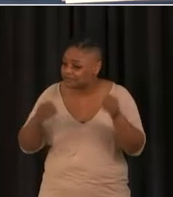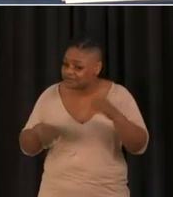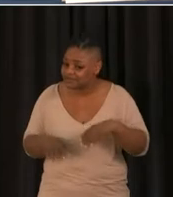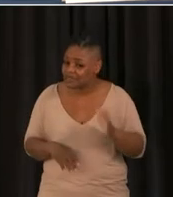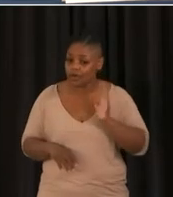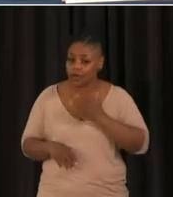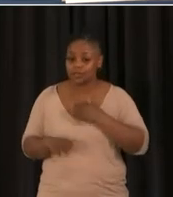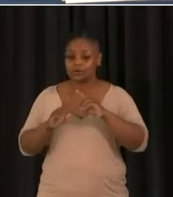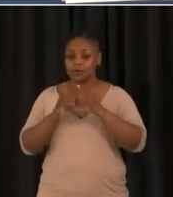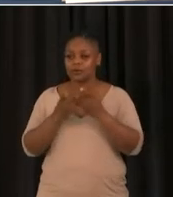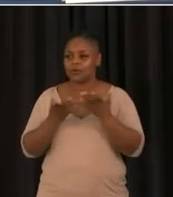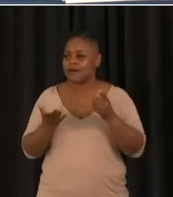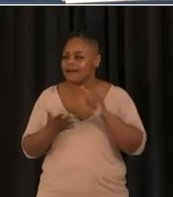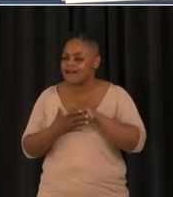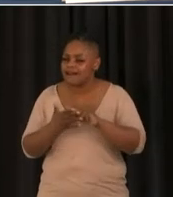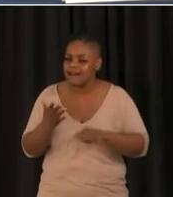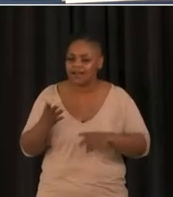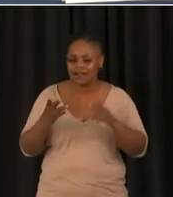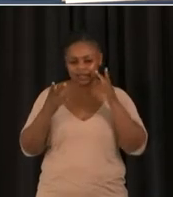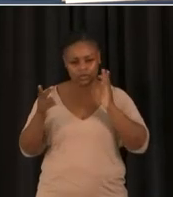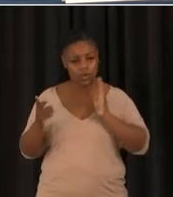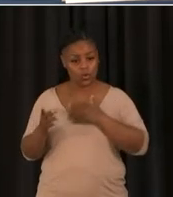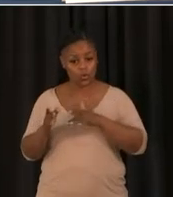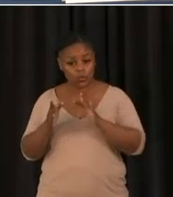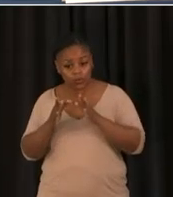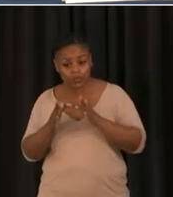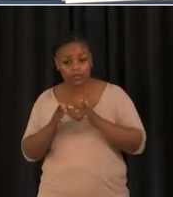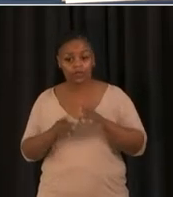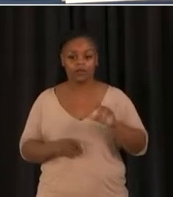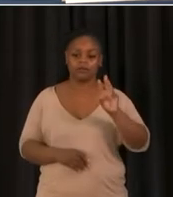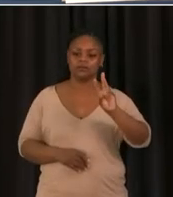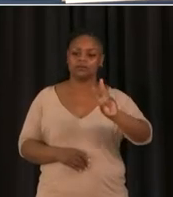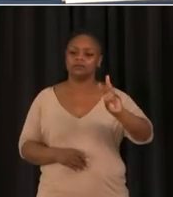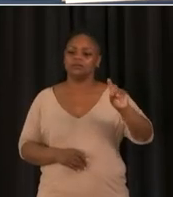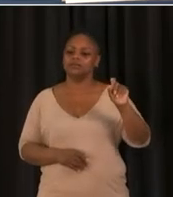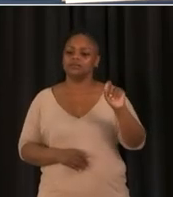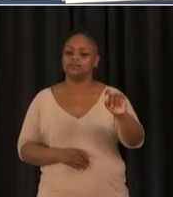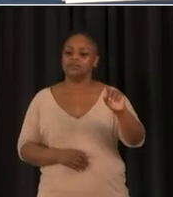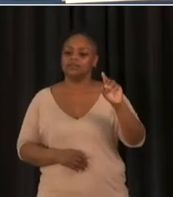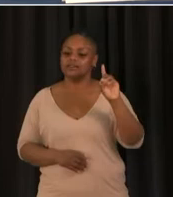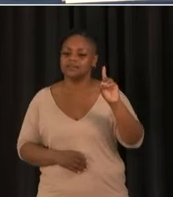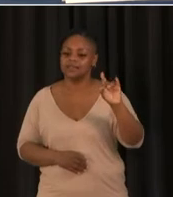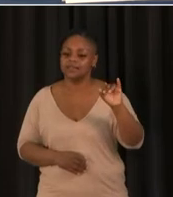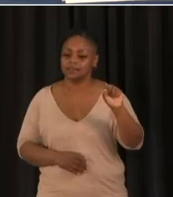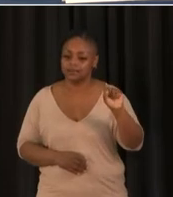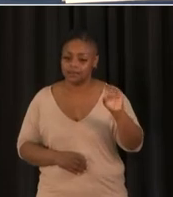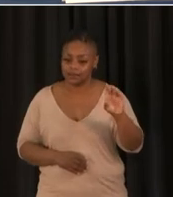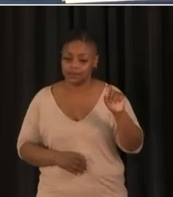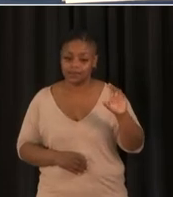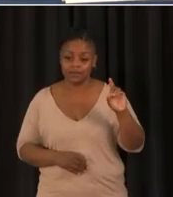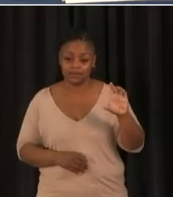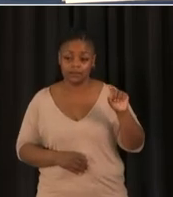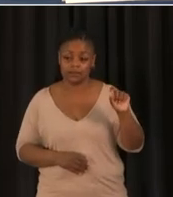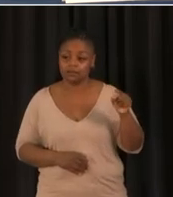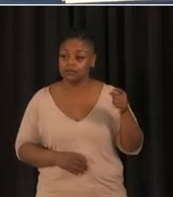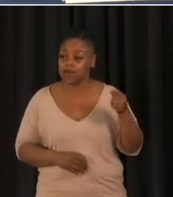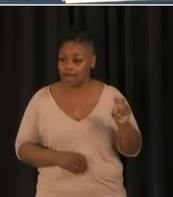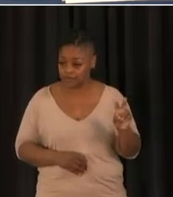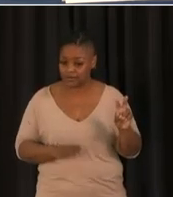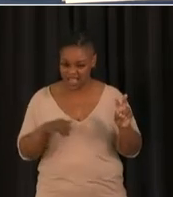recruitment practices, racial disparities and inequities, and the ways that these very important issues impact